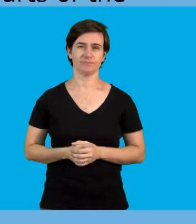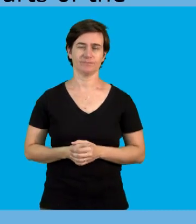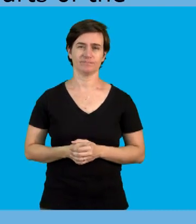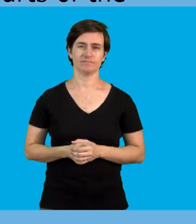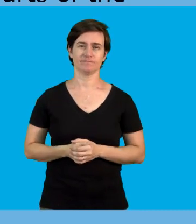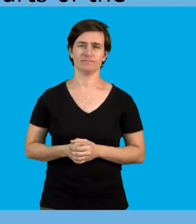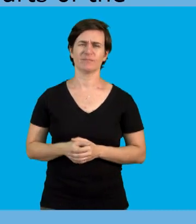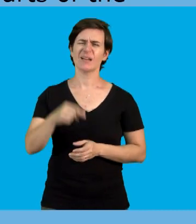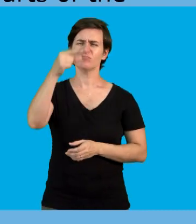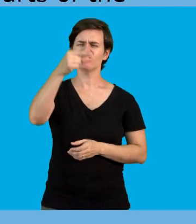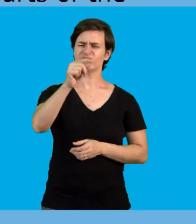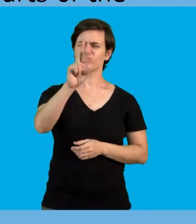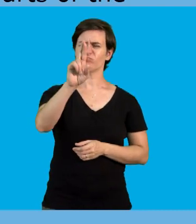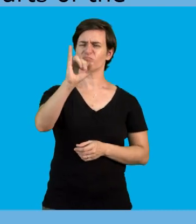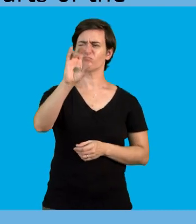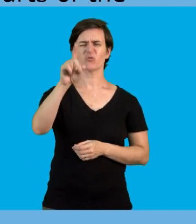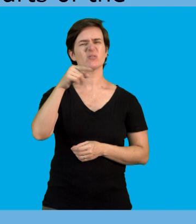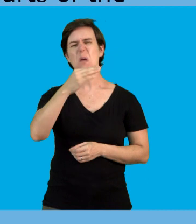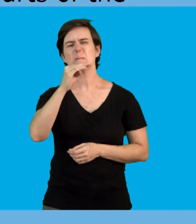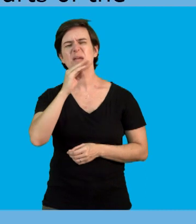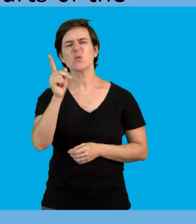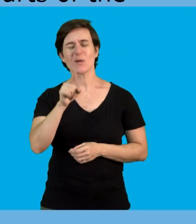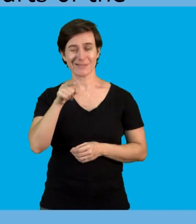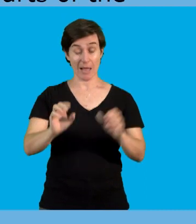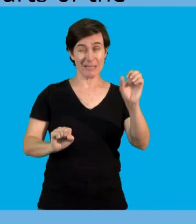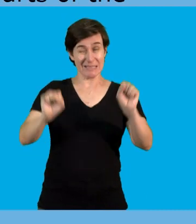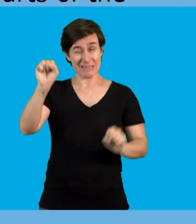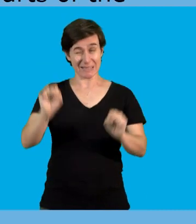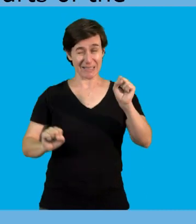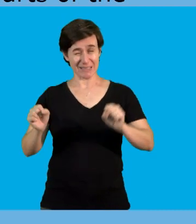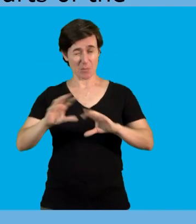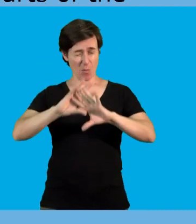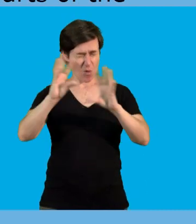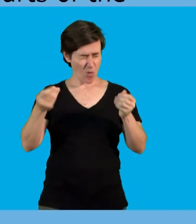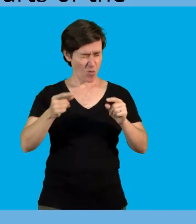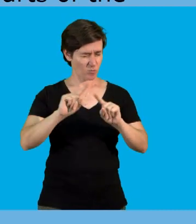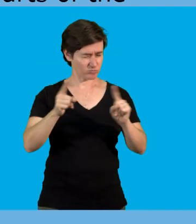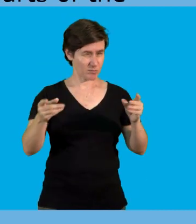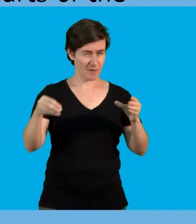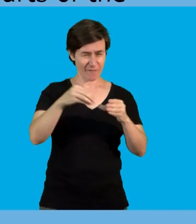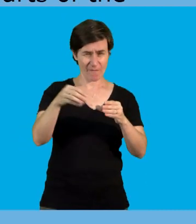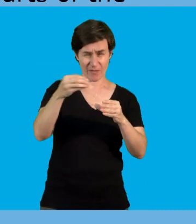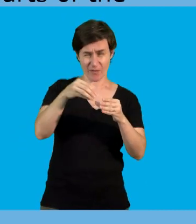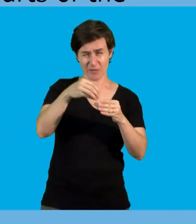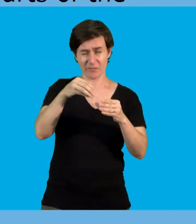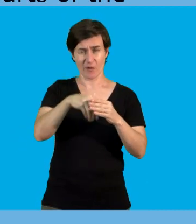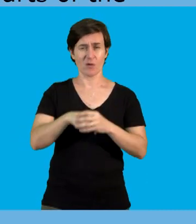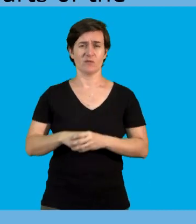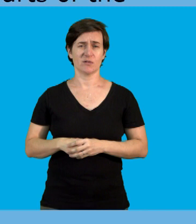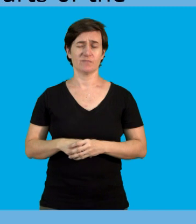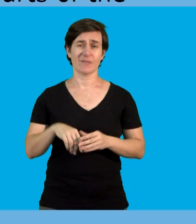so we need to understand what a grid is. That's now a system of interactive parts, and a change in one part of the